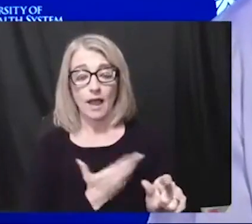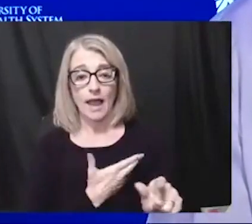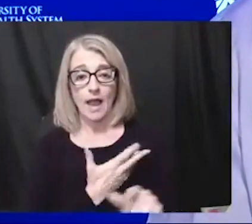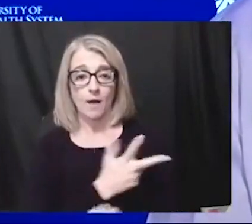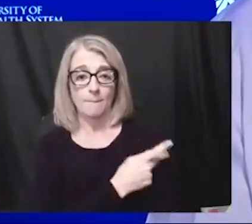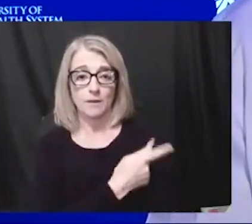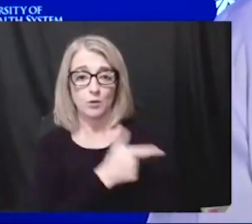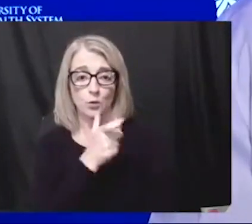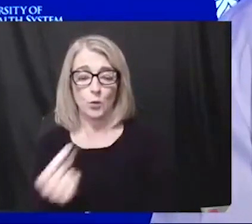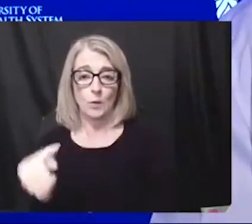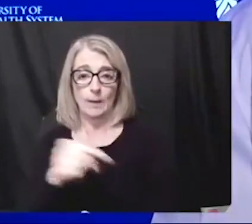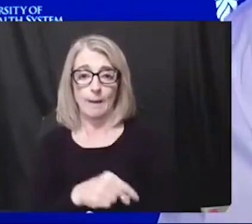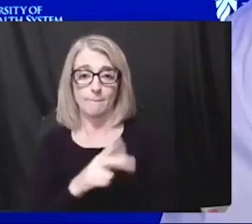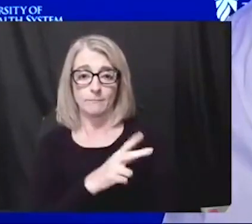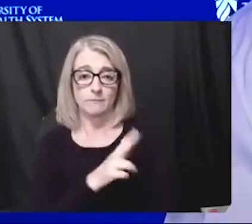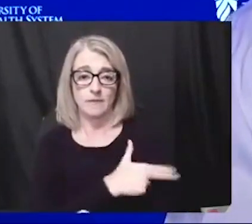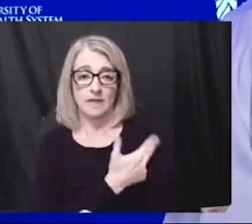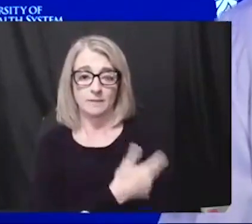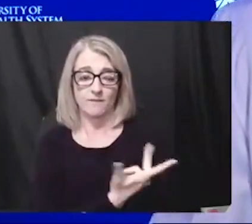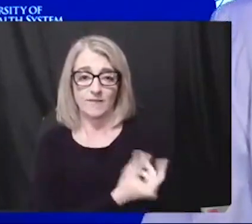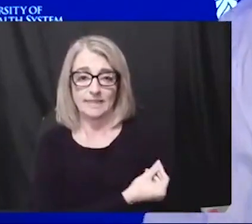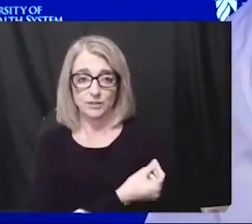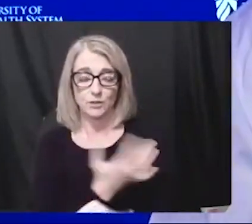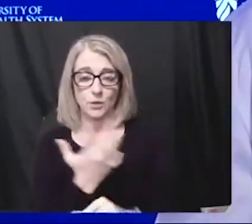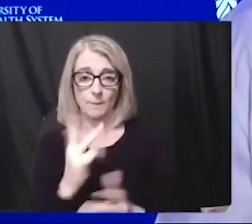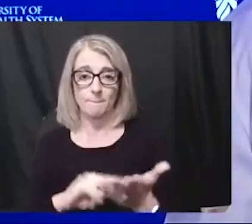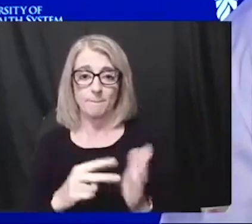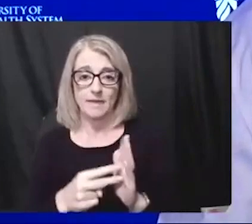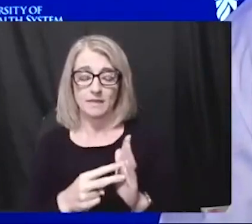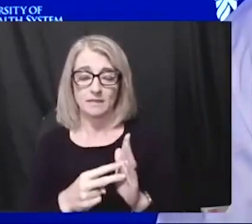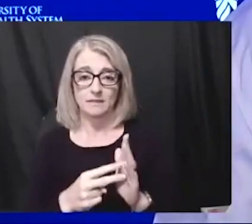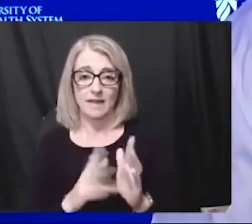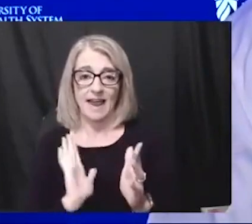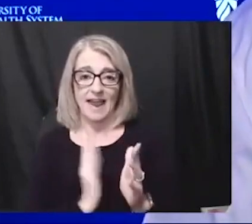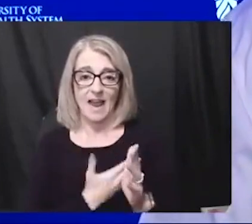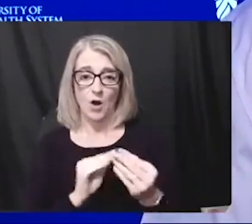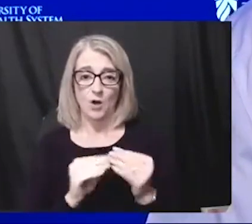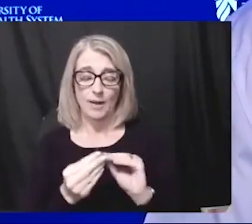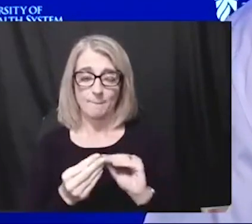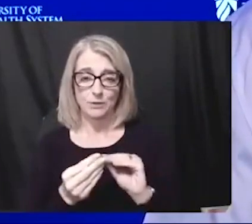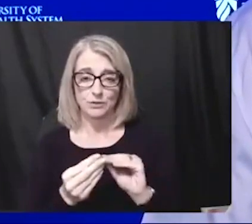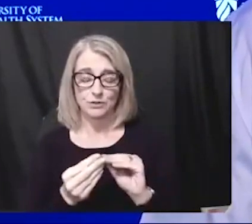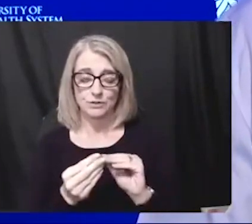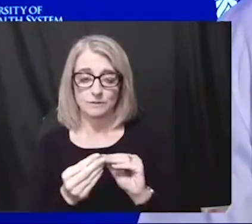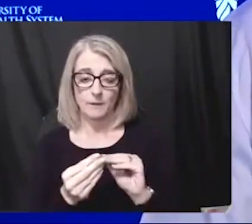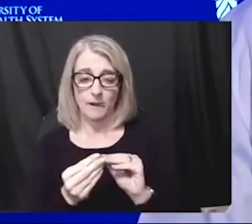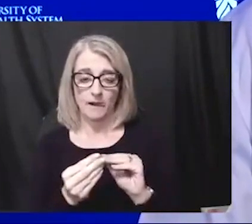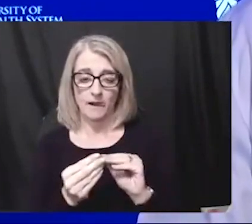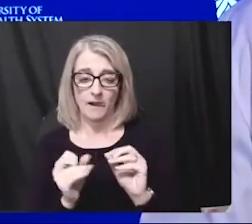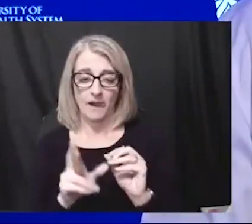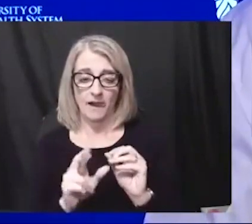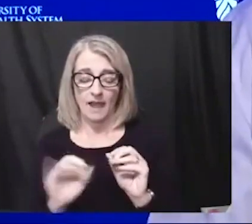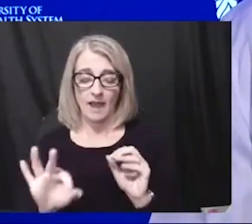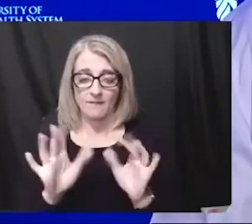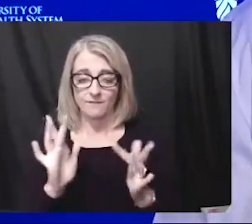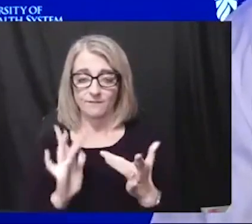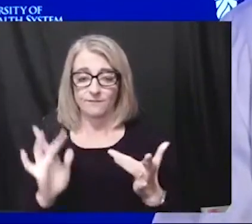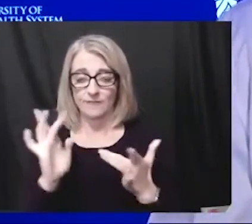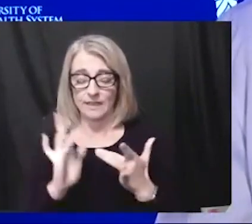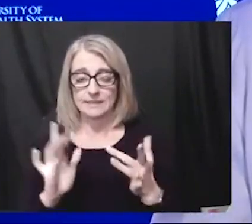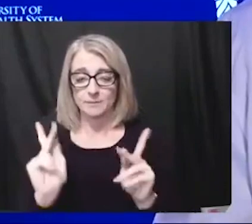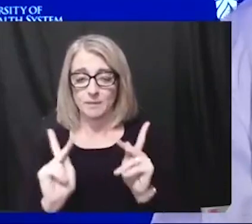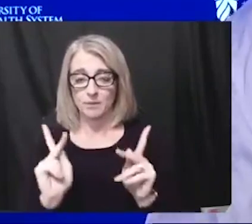those behaviors maybe that were modified at that point. It's interesting too that that is not an uncommon curve. Yeah. Right? That 2 to 3 month big surge, and then